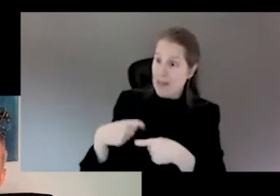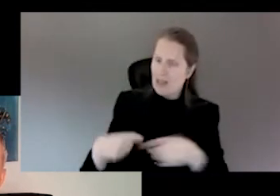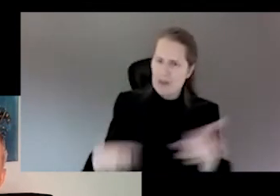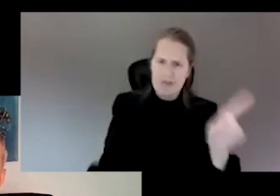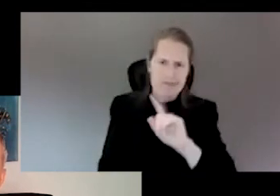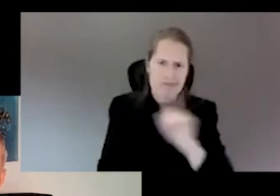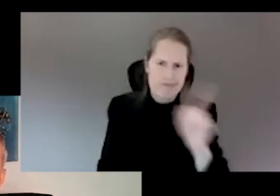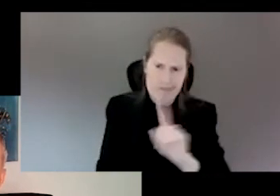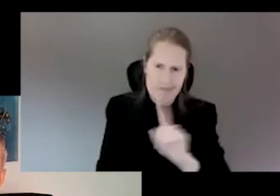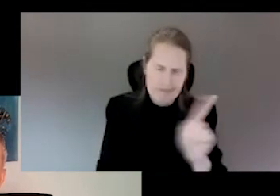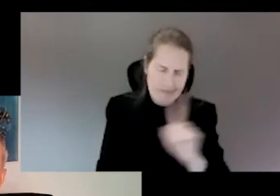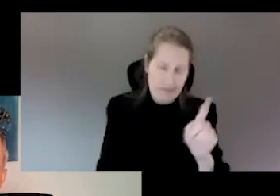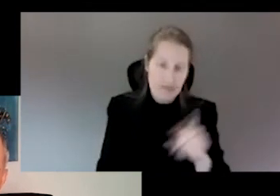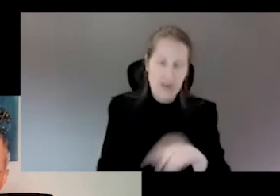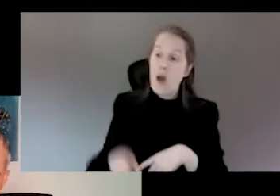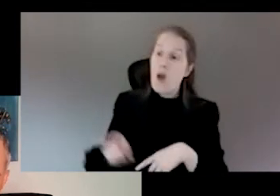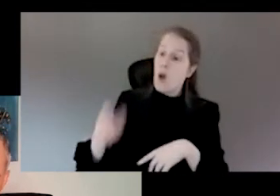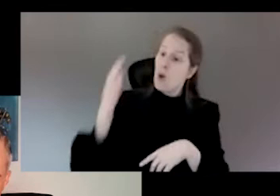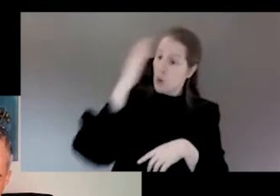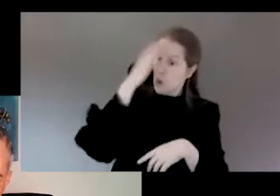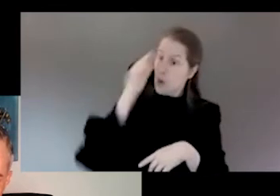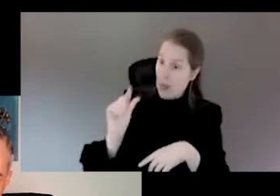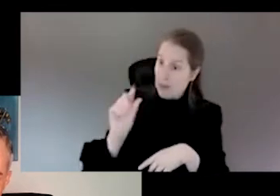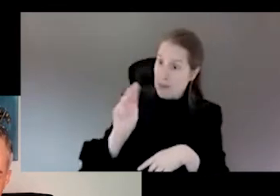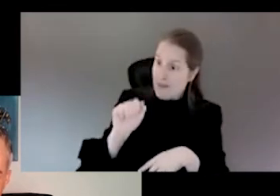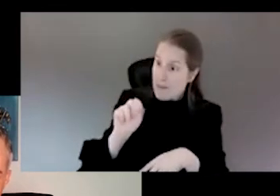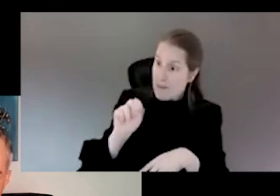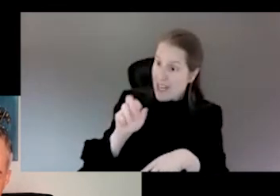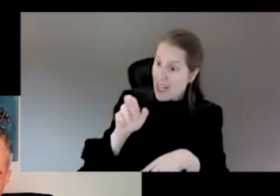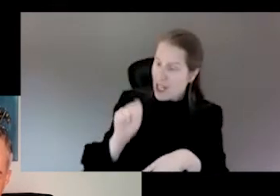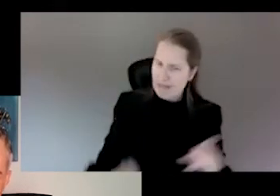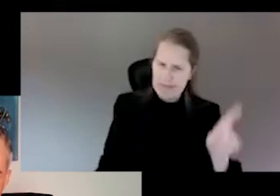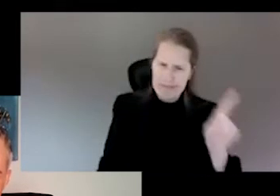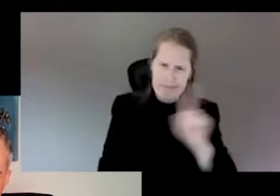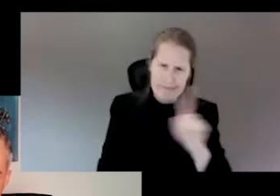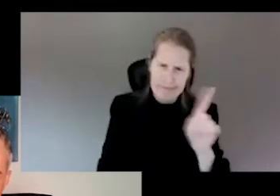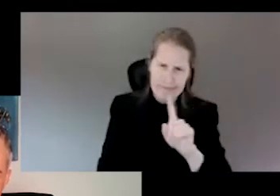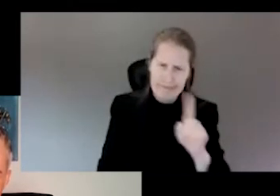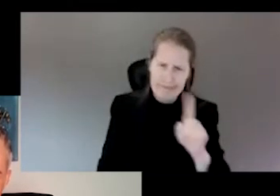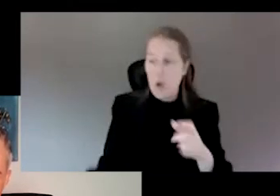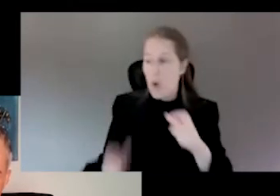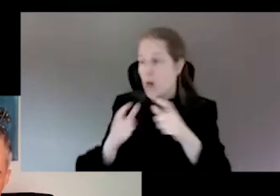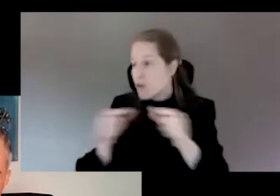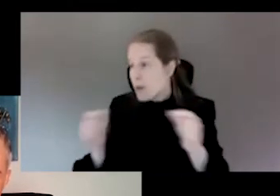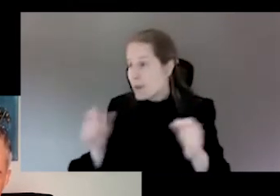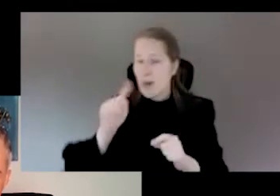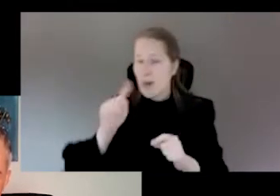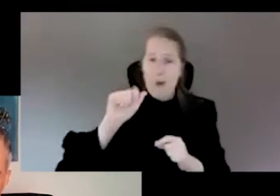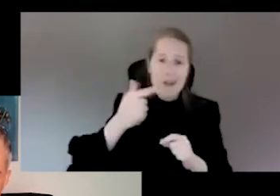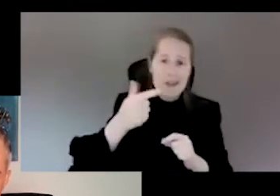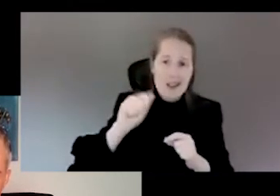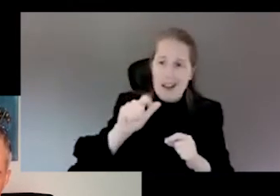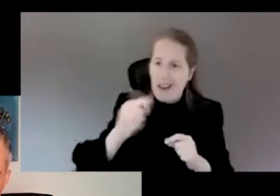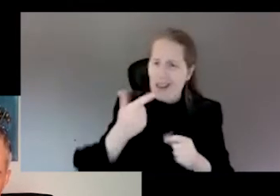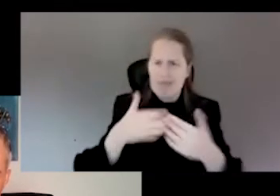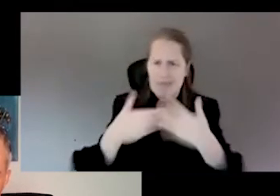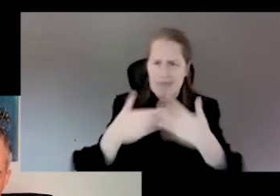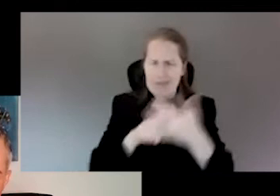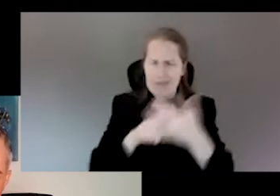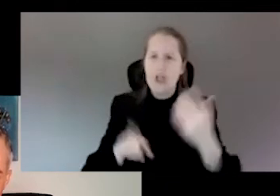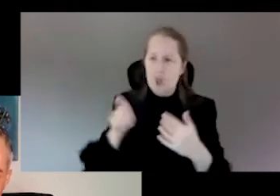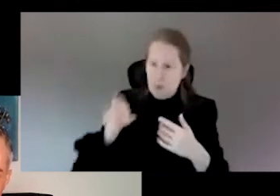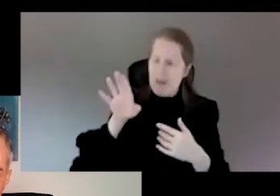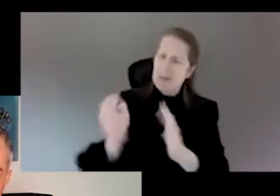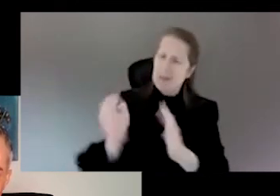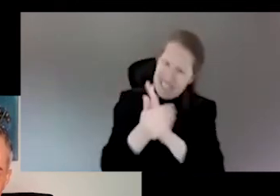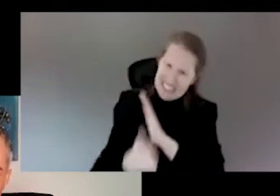enough to know a little bit of Mandarin or Japanese or Tagalog. You need to be proficient if you're going